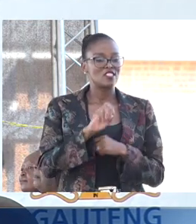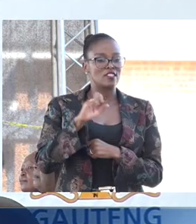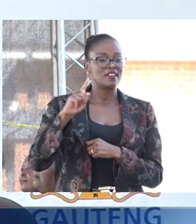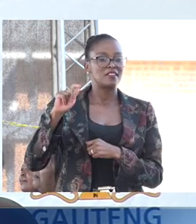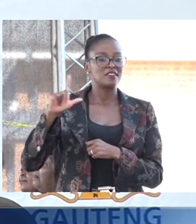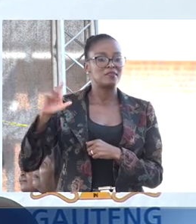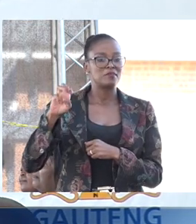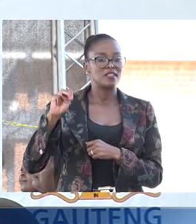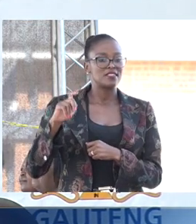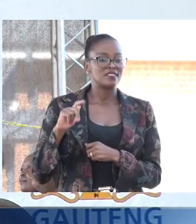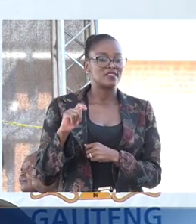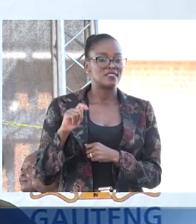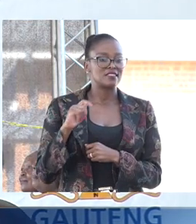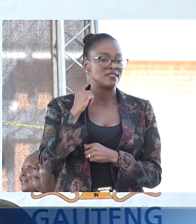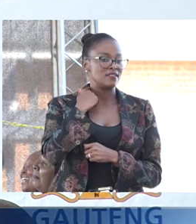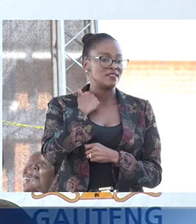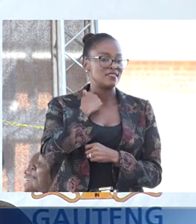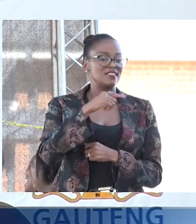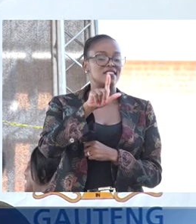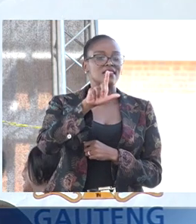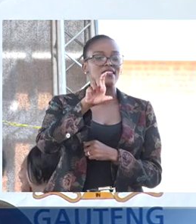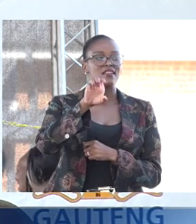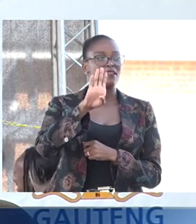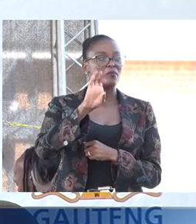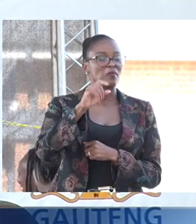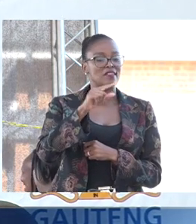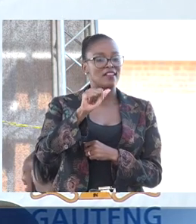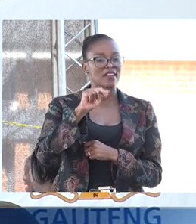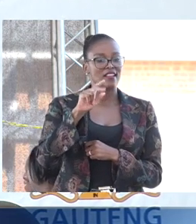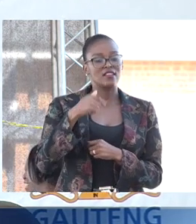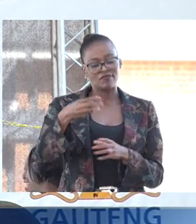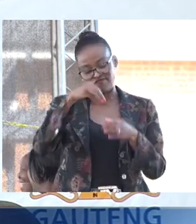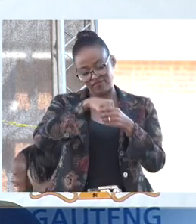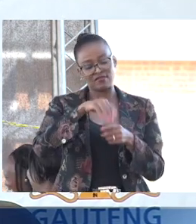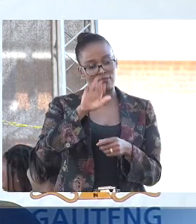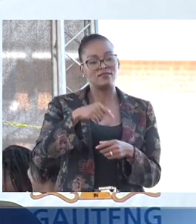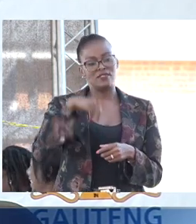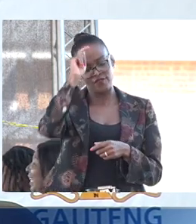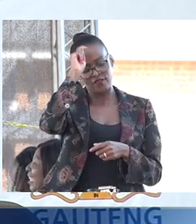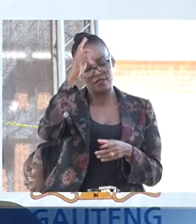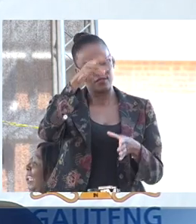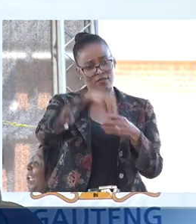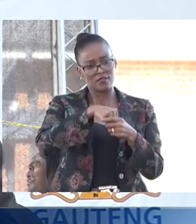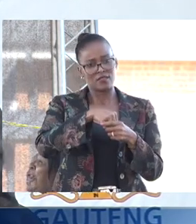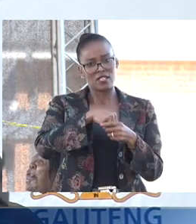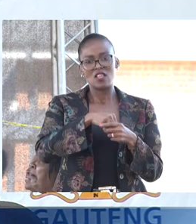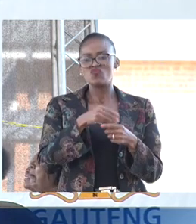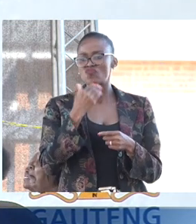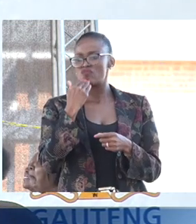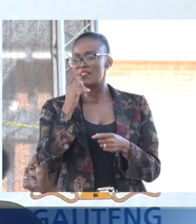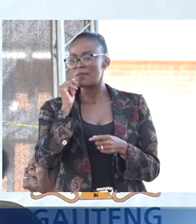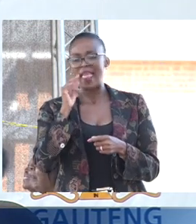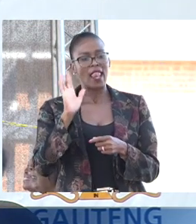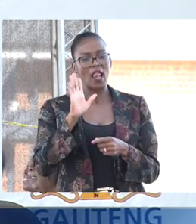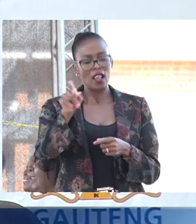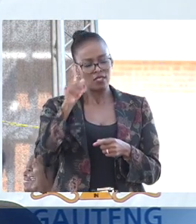Honorable Ntate Lebohang Maile. Lwena ke o kenya o ntate. Ba ska re bon ntate ba fella ka